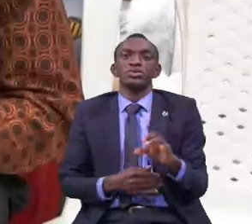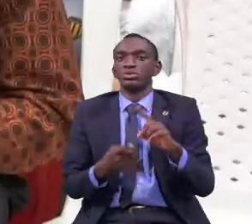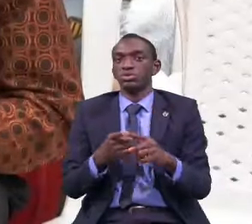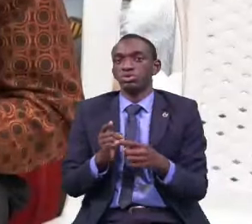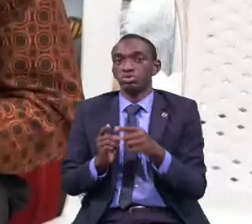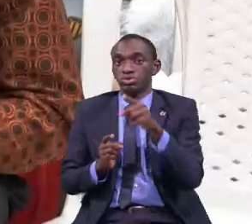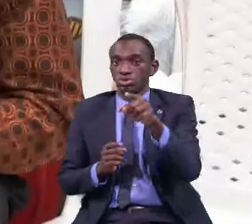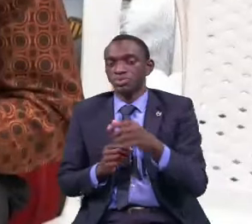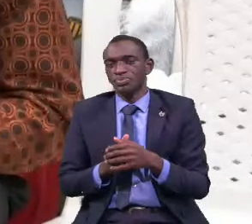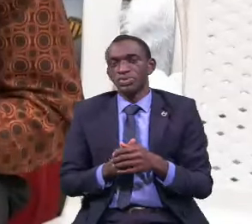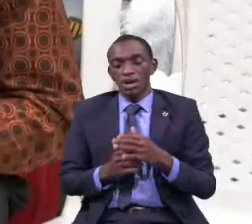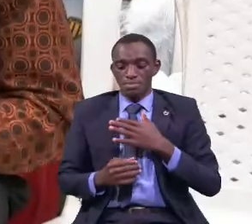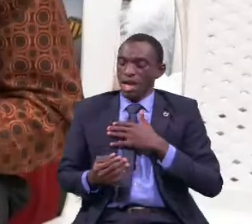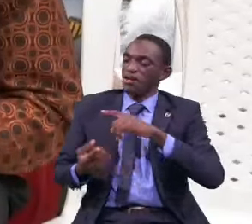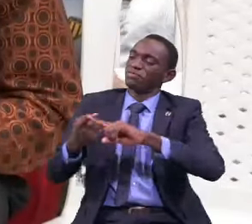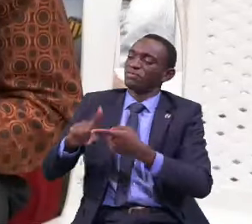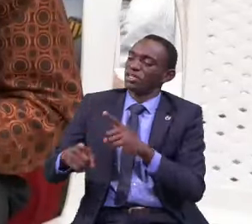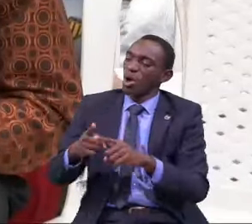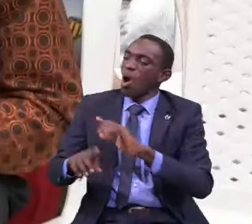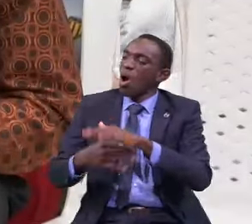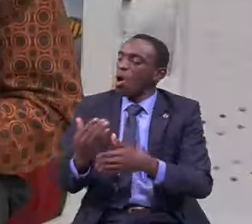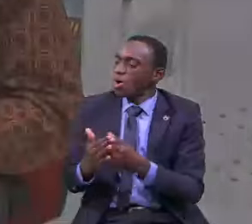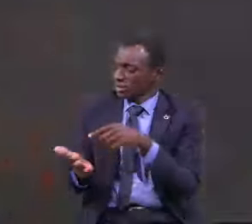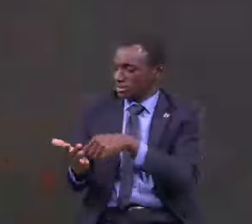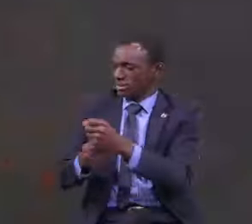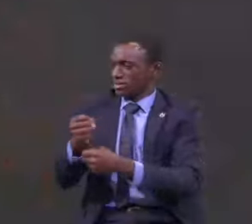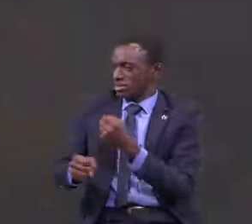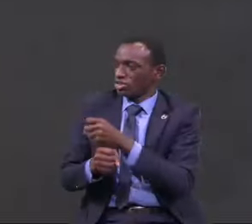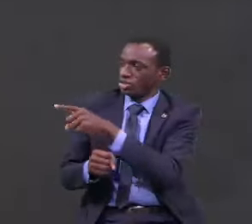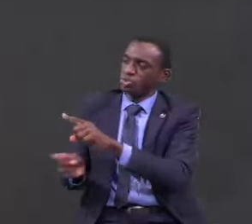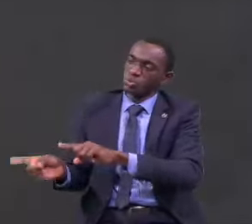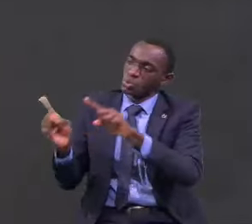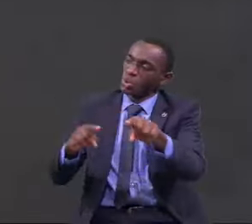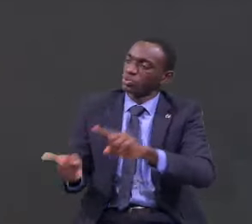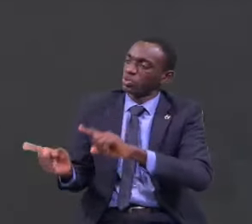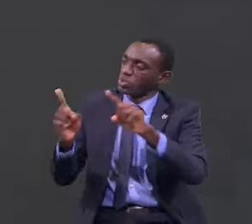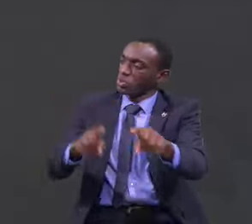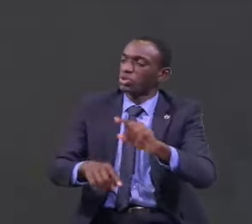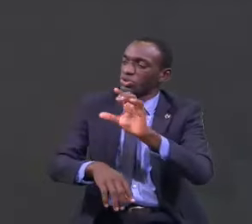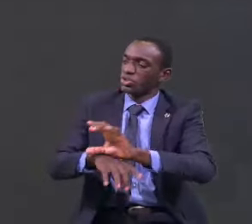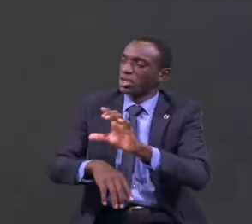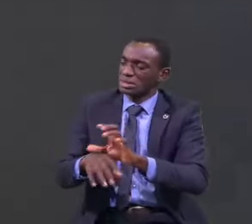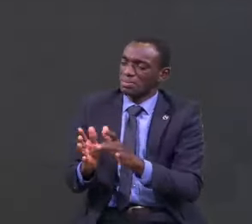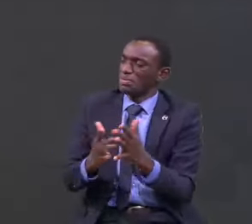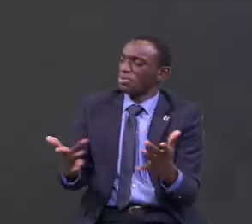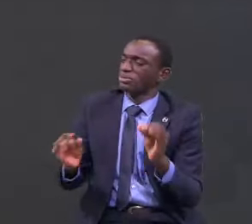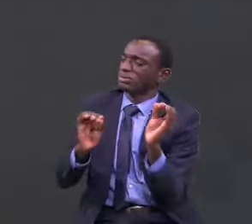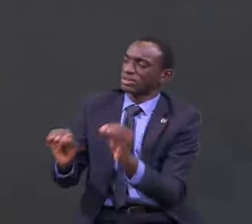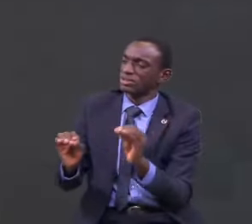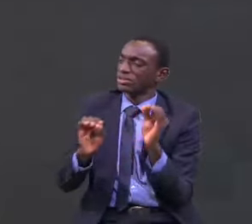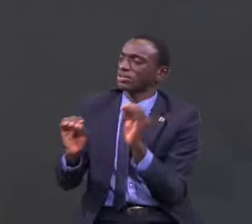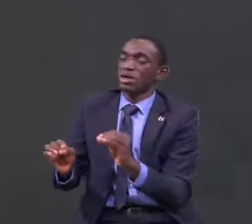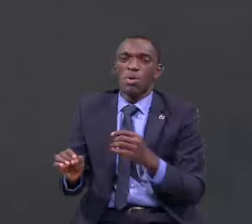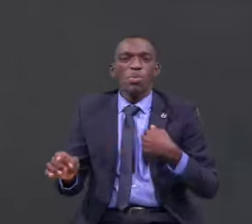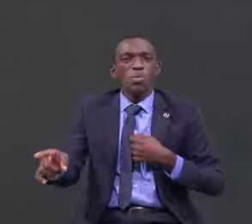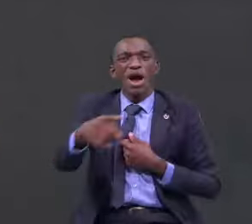My friend, all these years we've been going to a Bible believing church. We've heard a lot of sermons, a